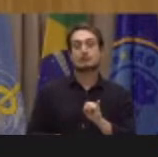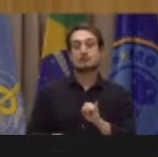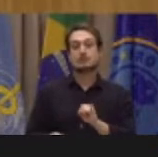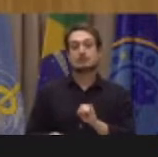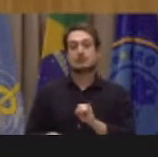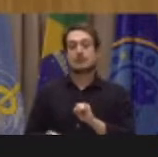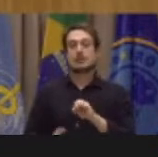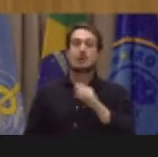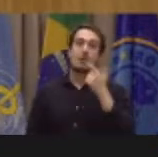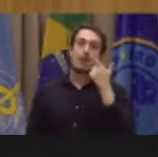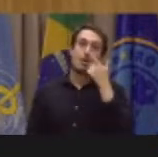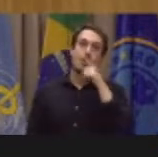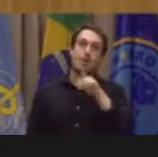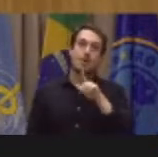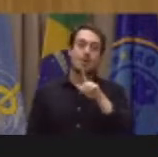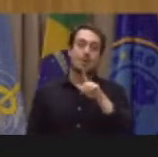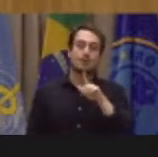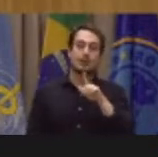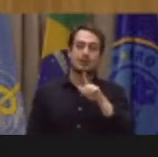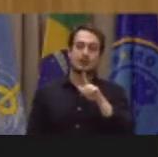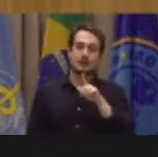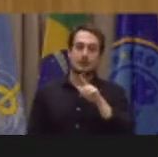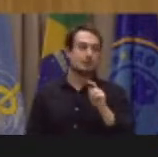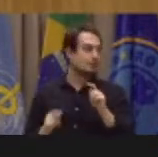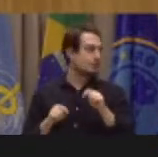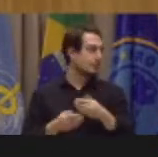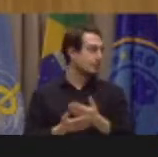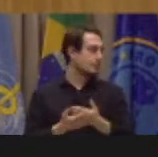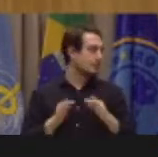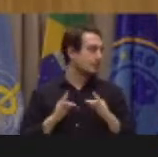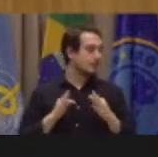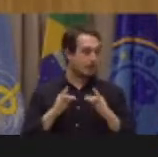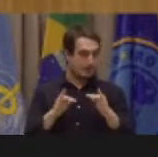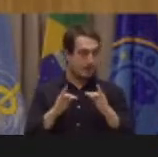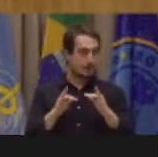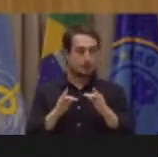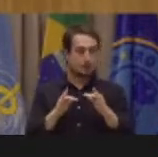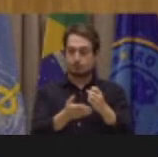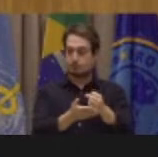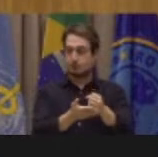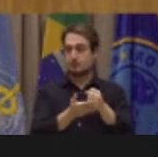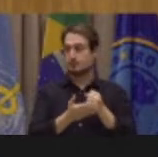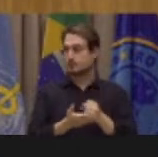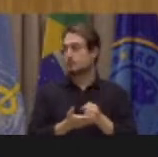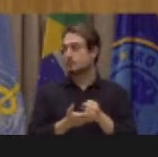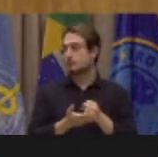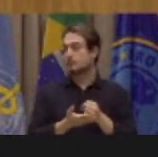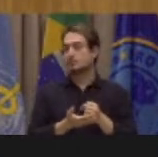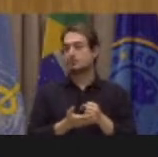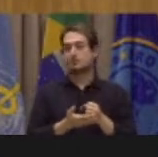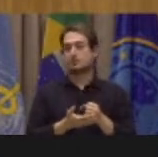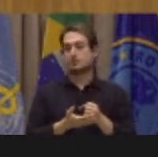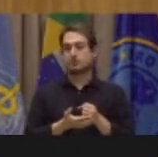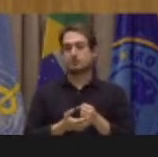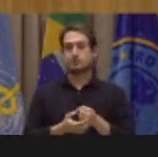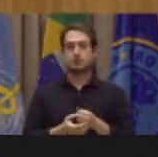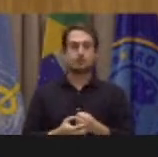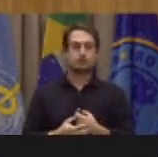it, we may be able to, with the same possibility that the technology